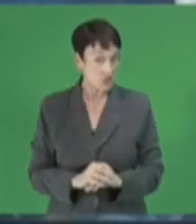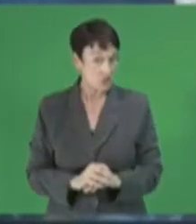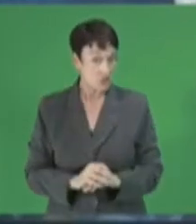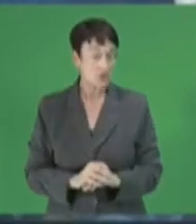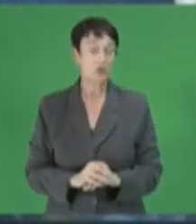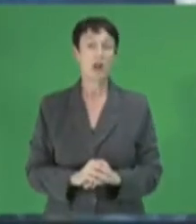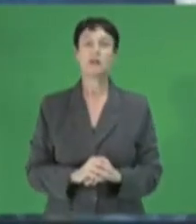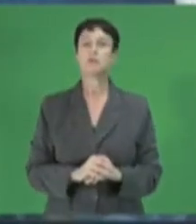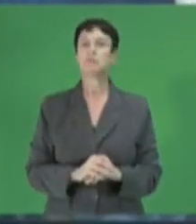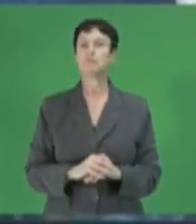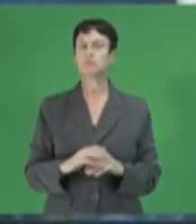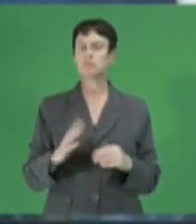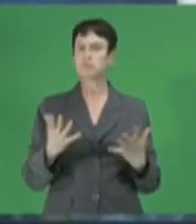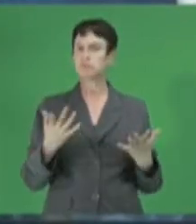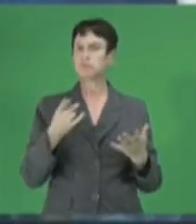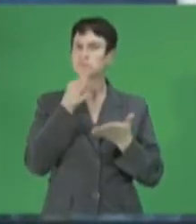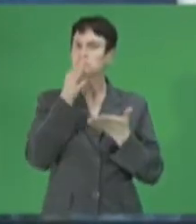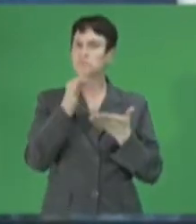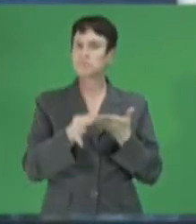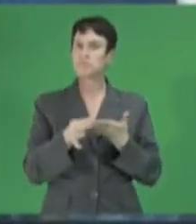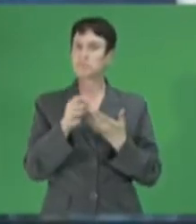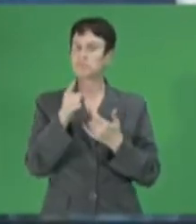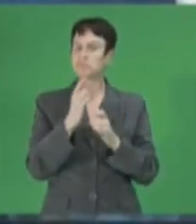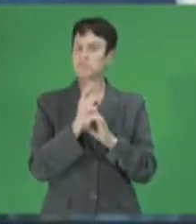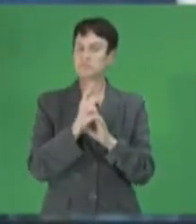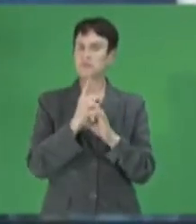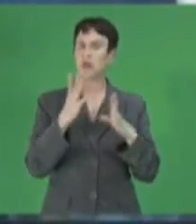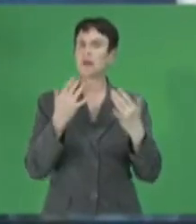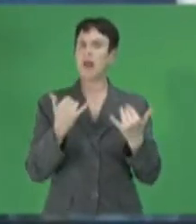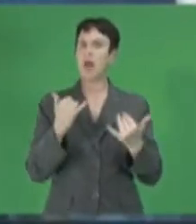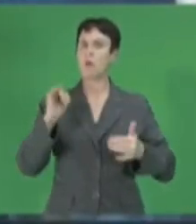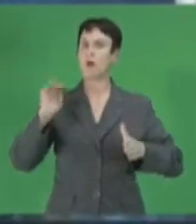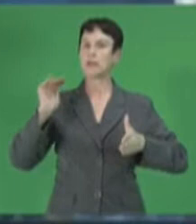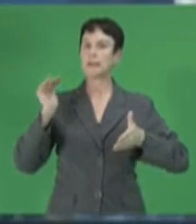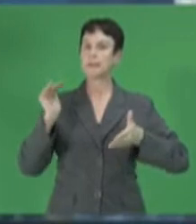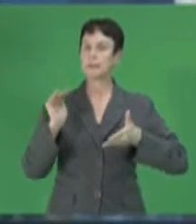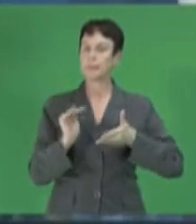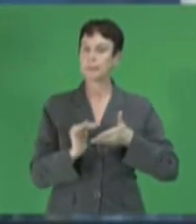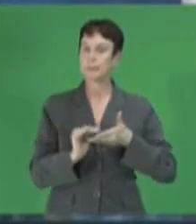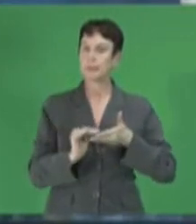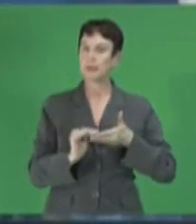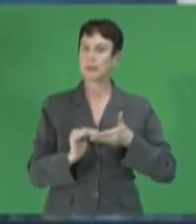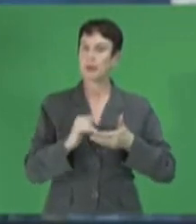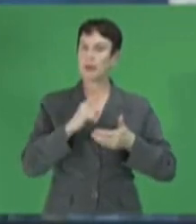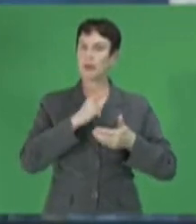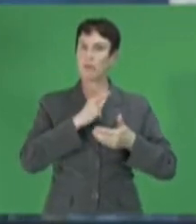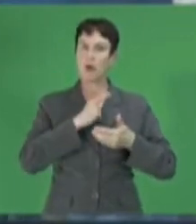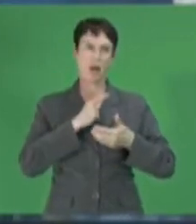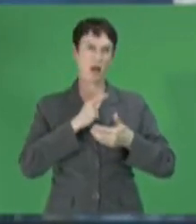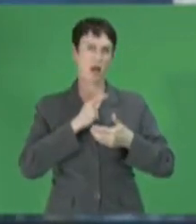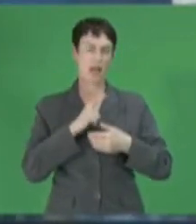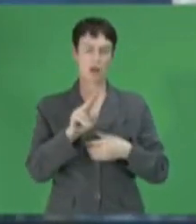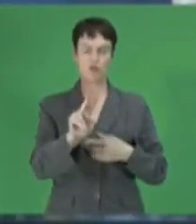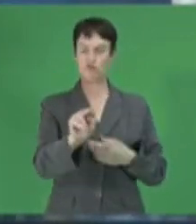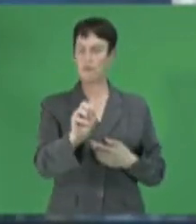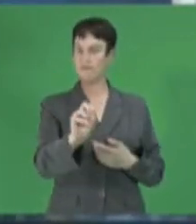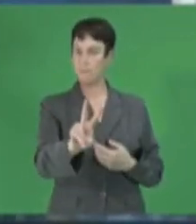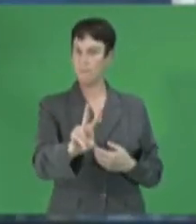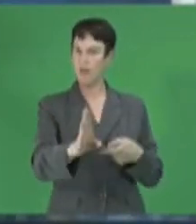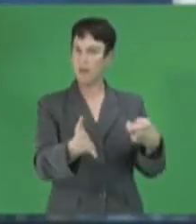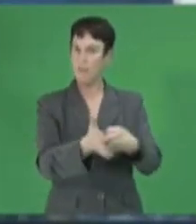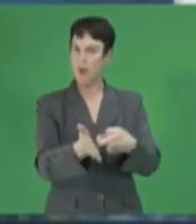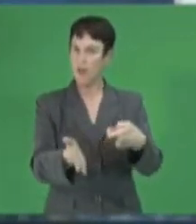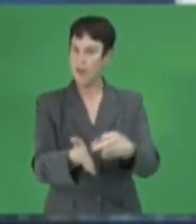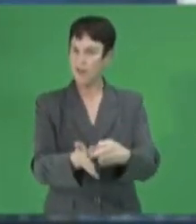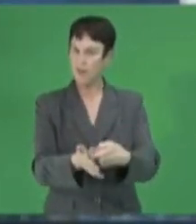that it's beginning scaling back asset purchases as soon as November, and that it will